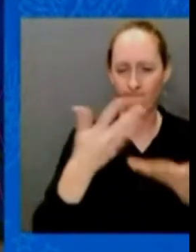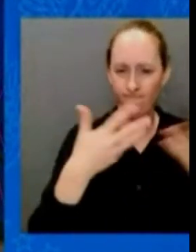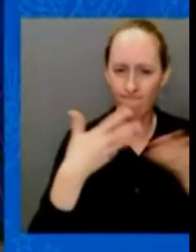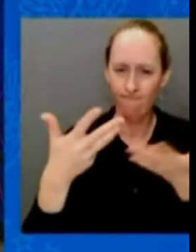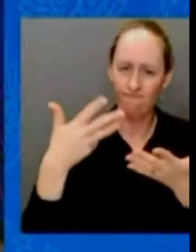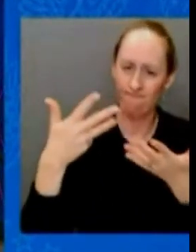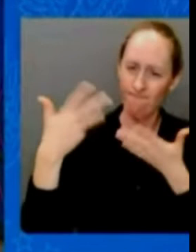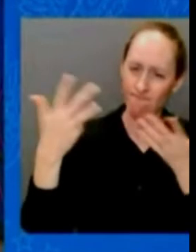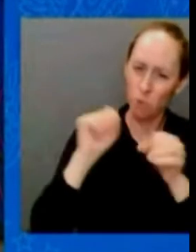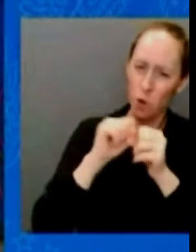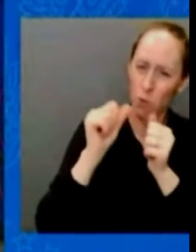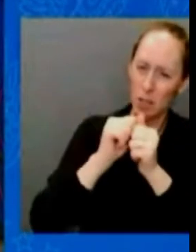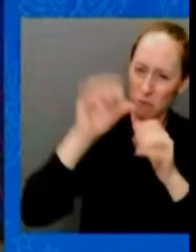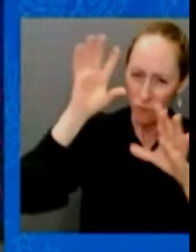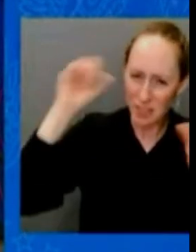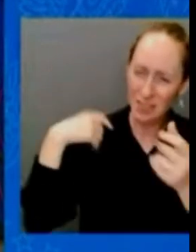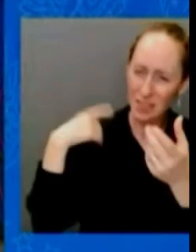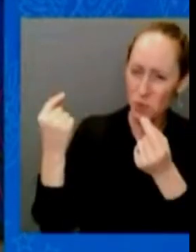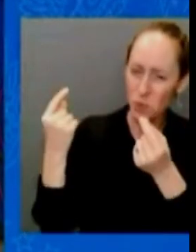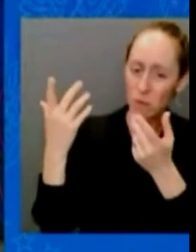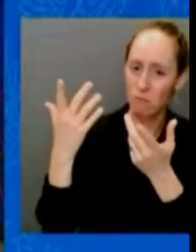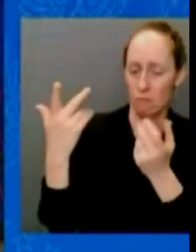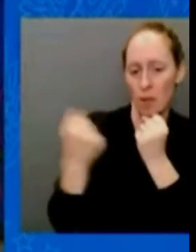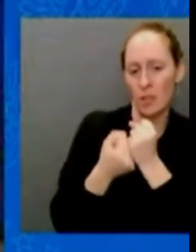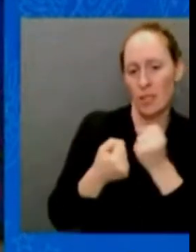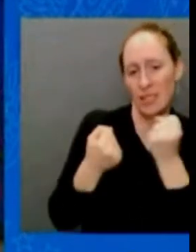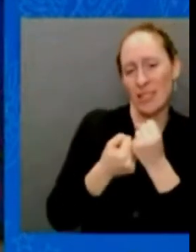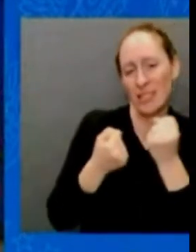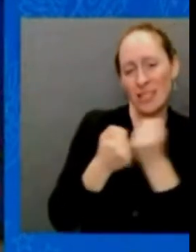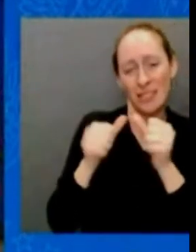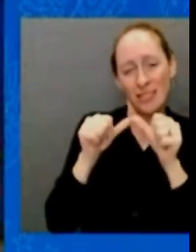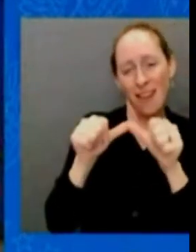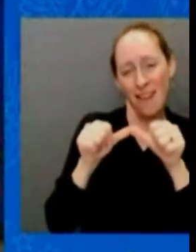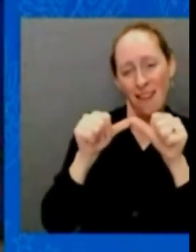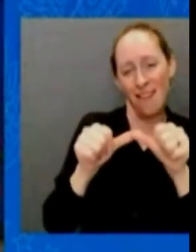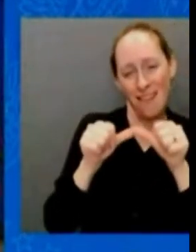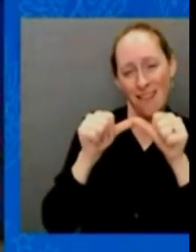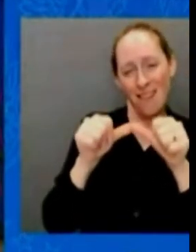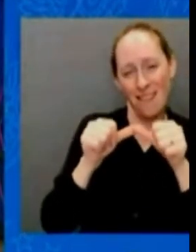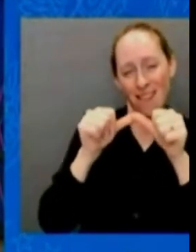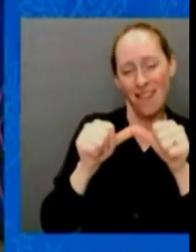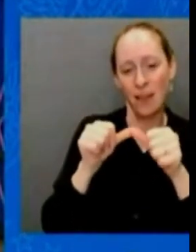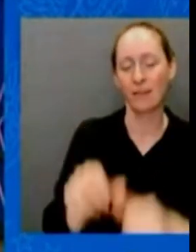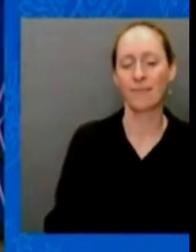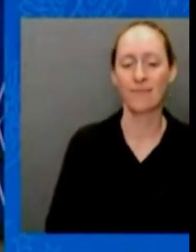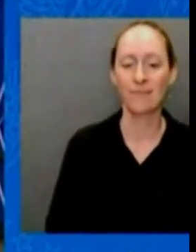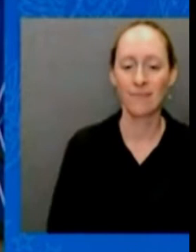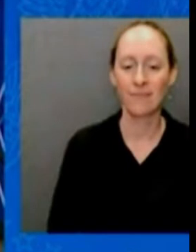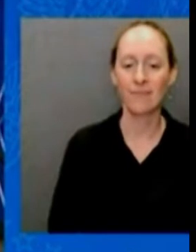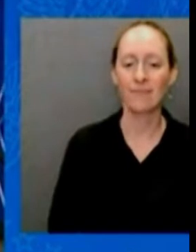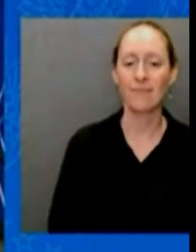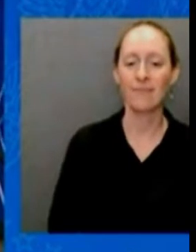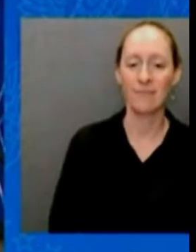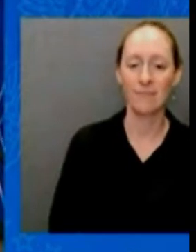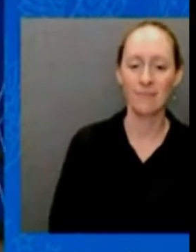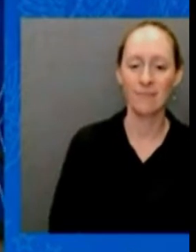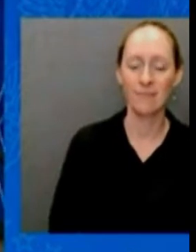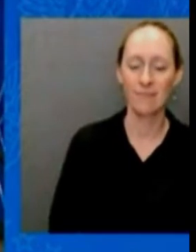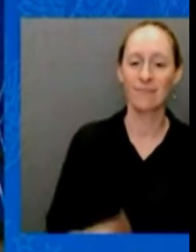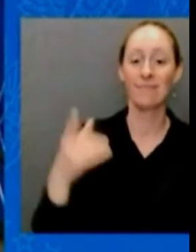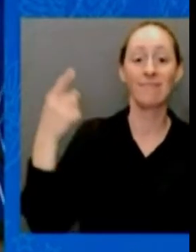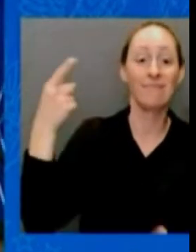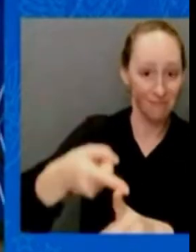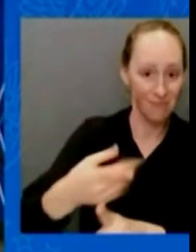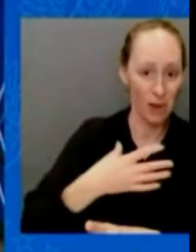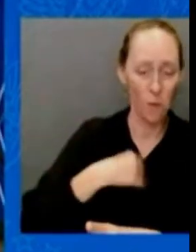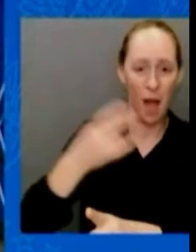juncture, and with white pine as my guiding light, we got the bill passed, which brought us here today. And President Biden,